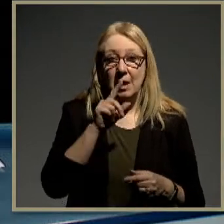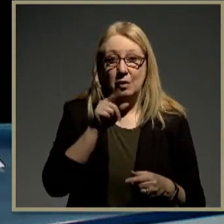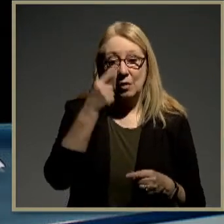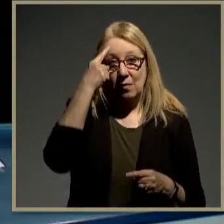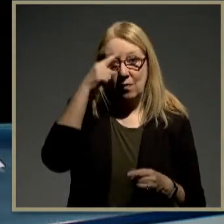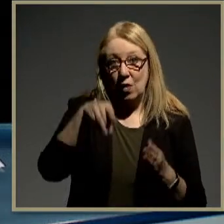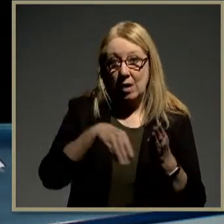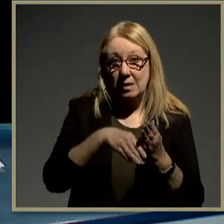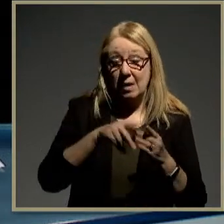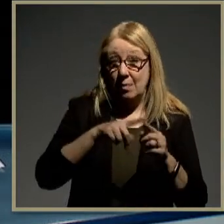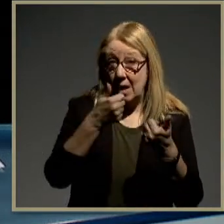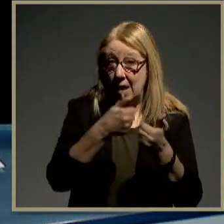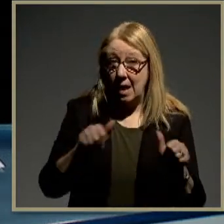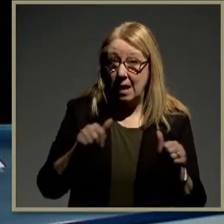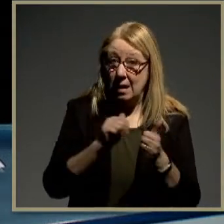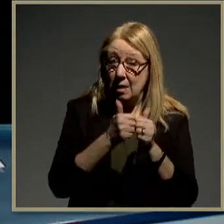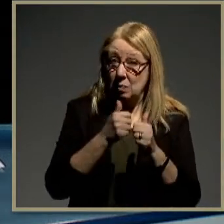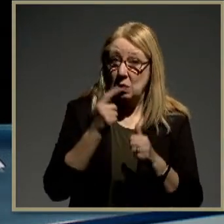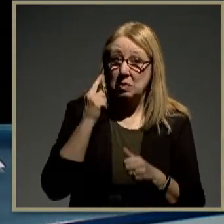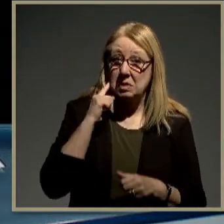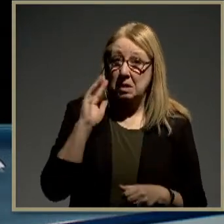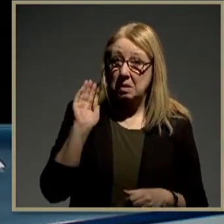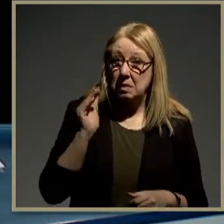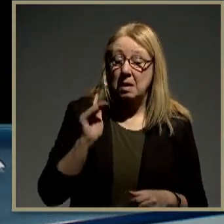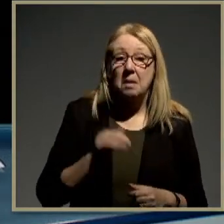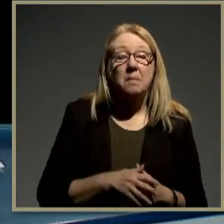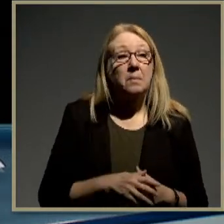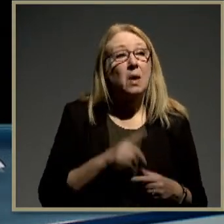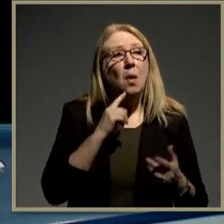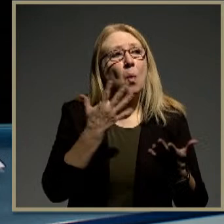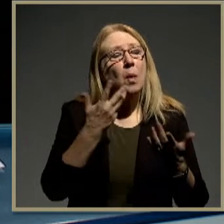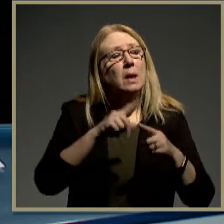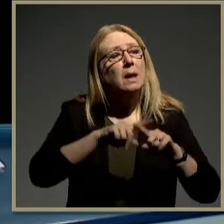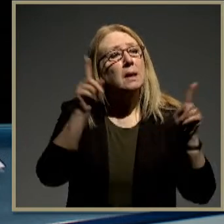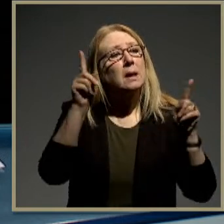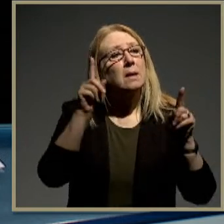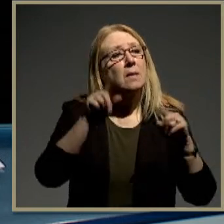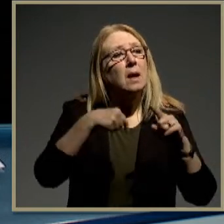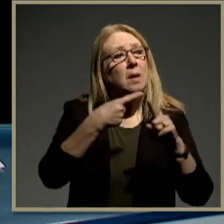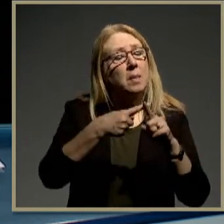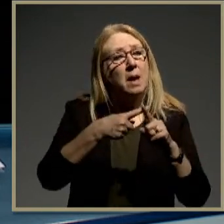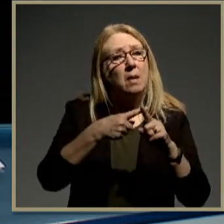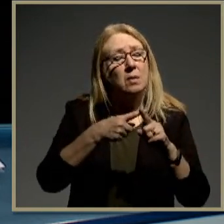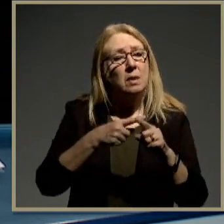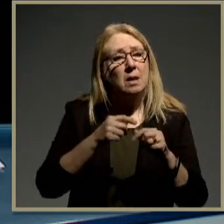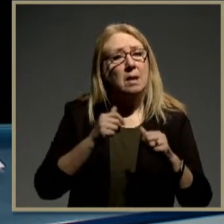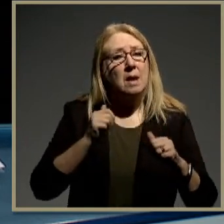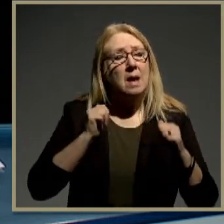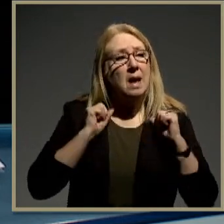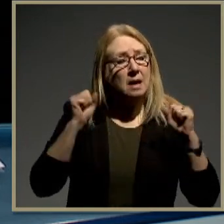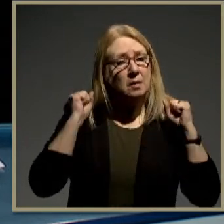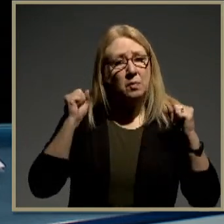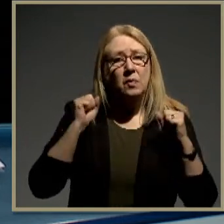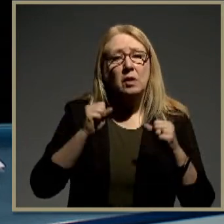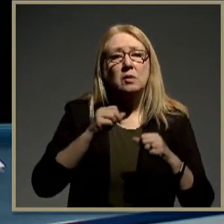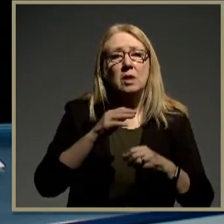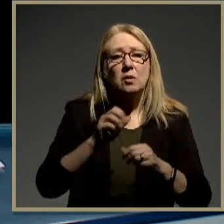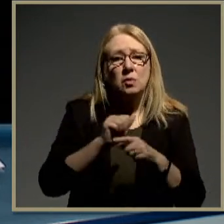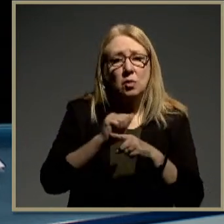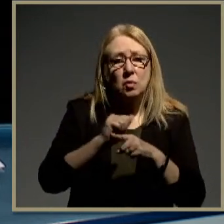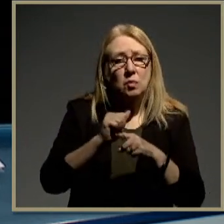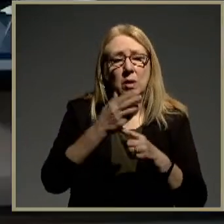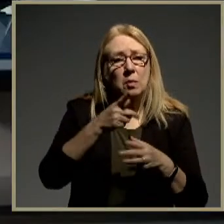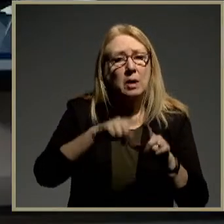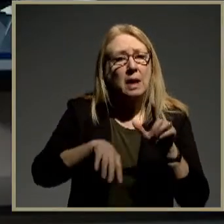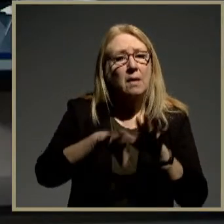but any sport, it sounds like. Yes. What's different about performance training here at the Hybl Center that maybe you couldn't have